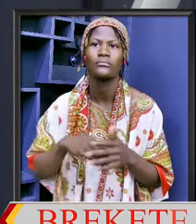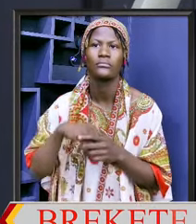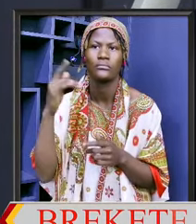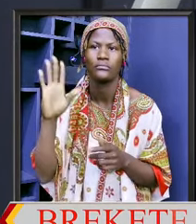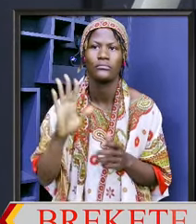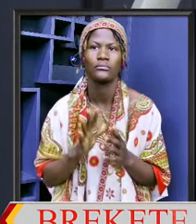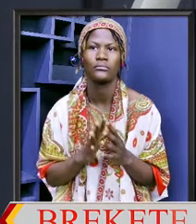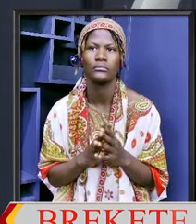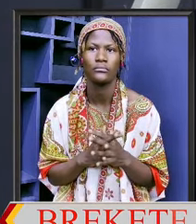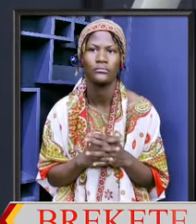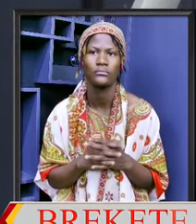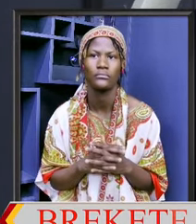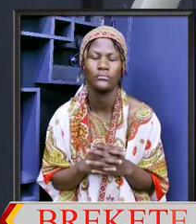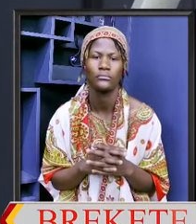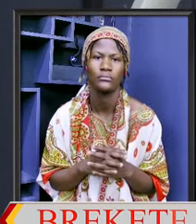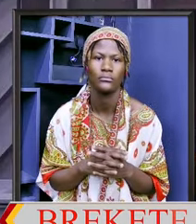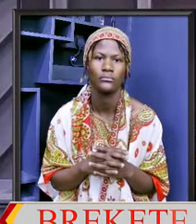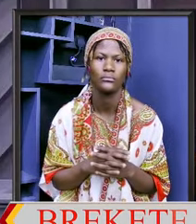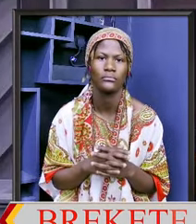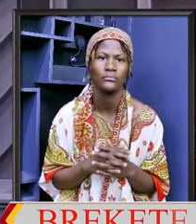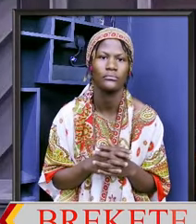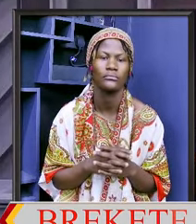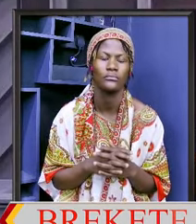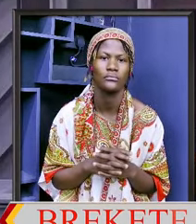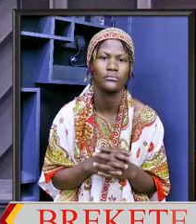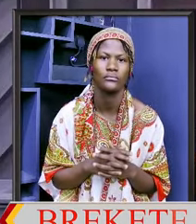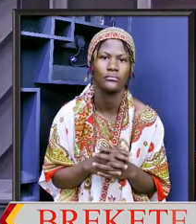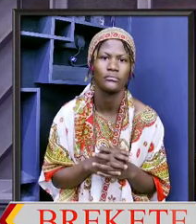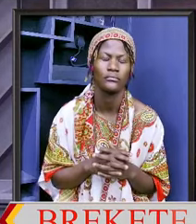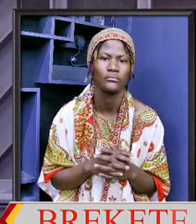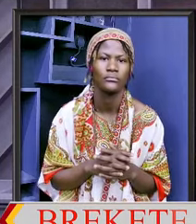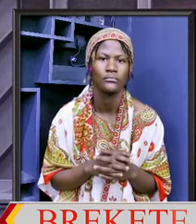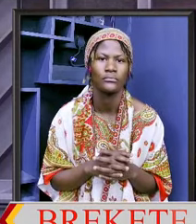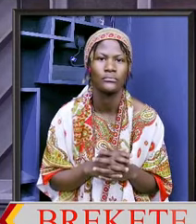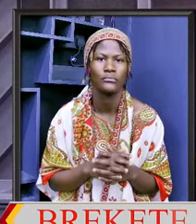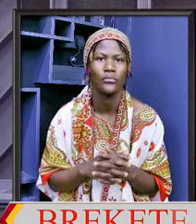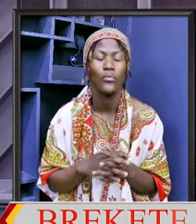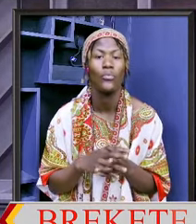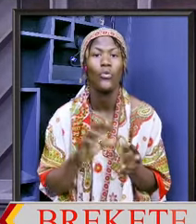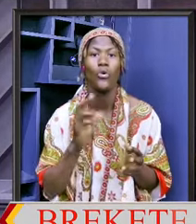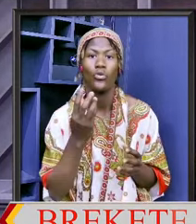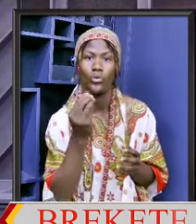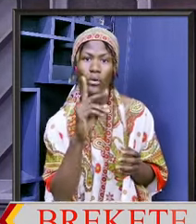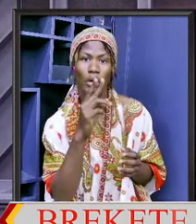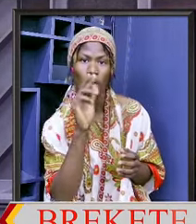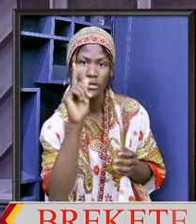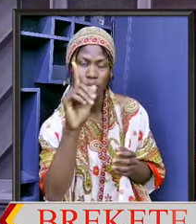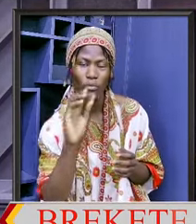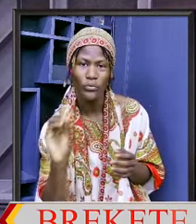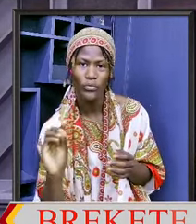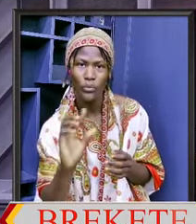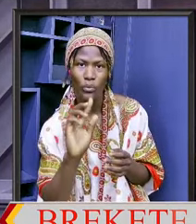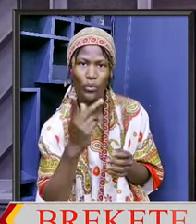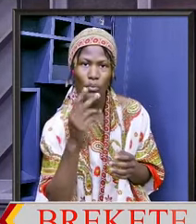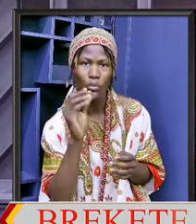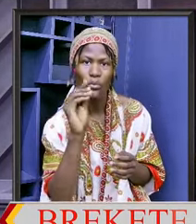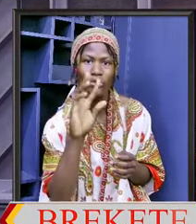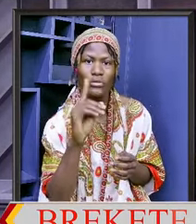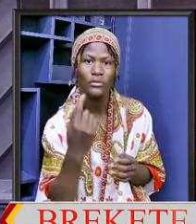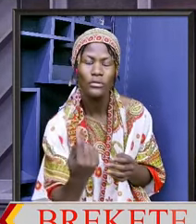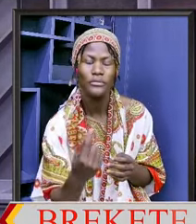No, okay, leave on. No. If now, sir, leave on. Word for word. They know they hear you.